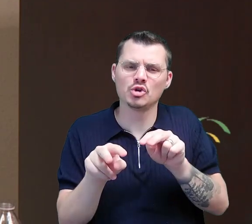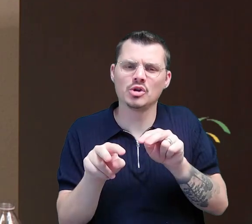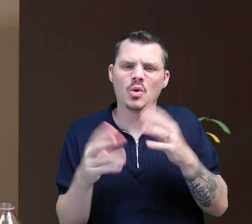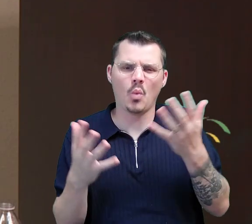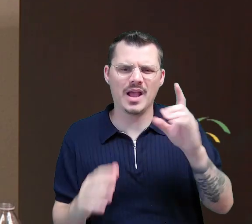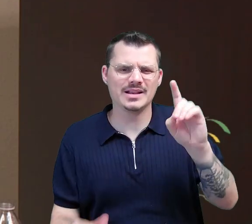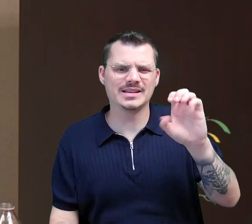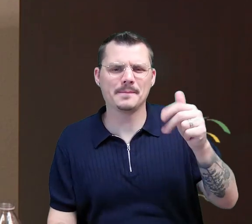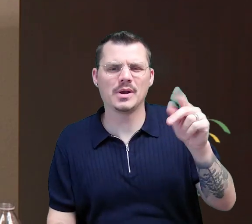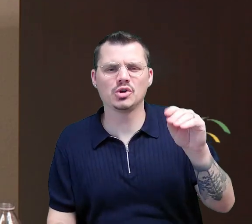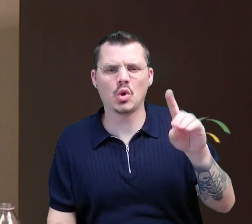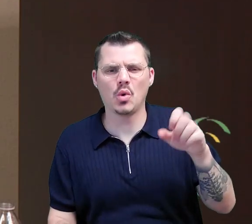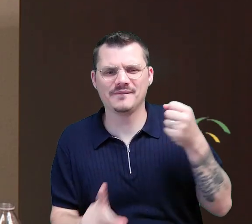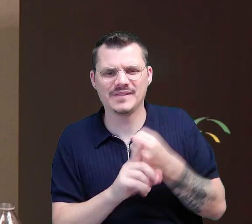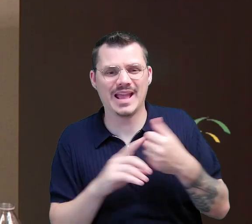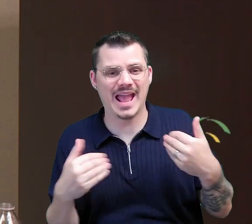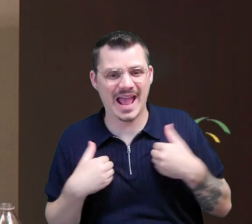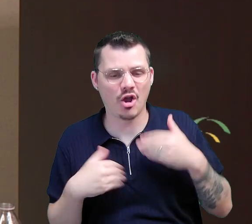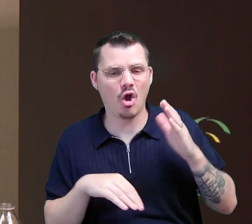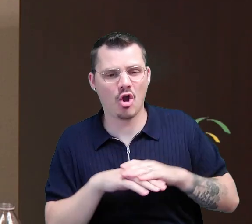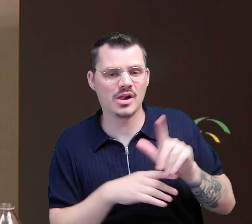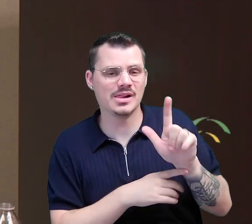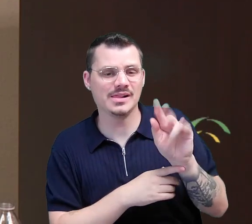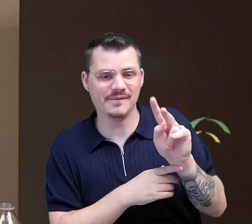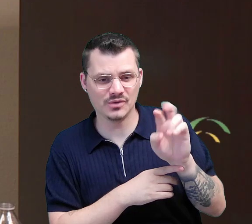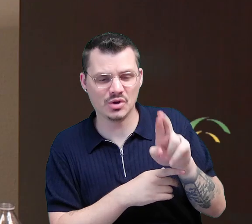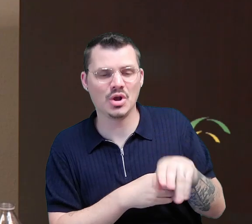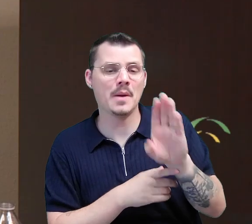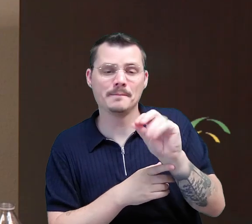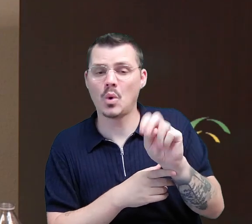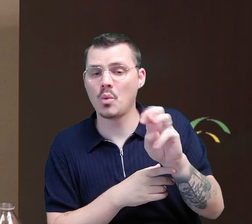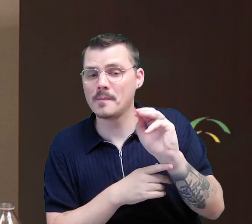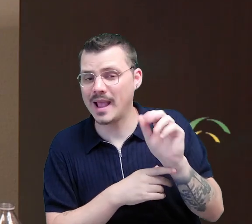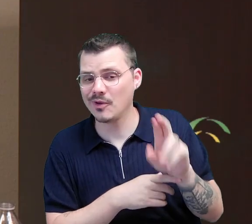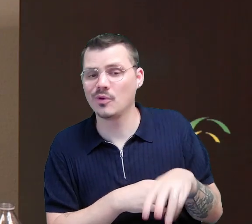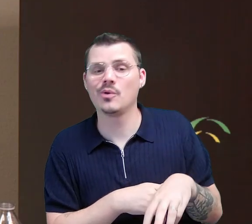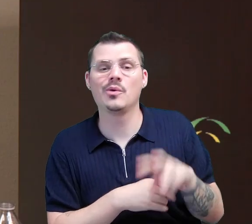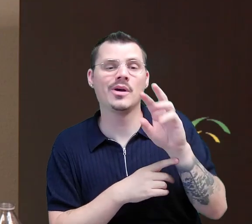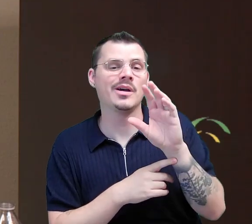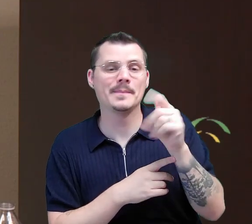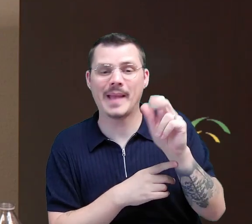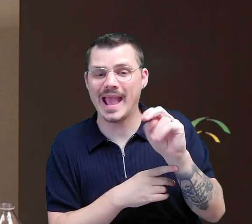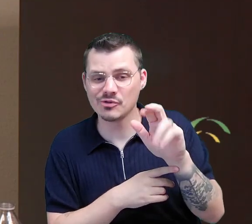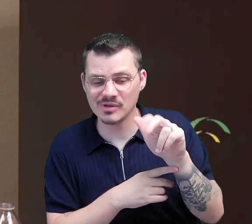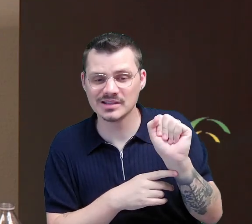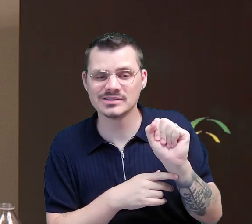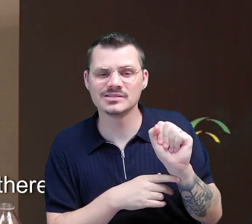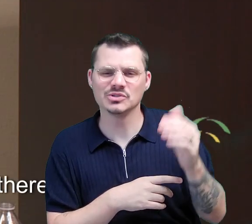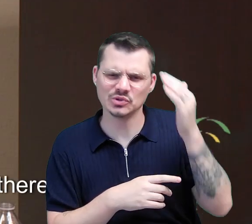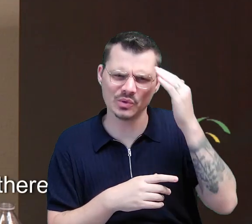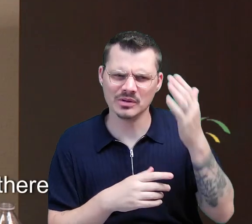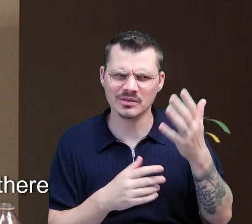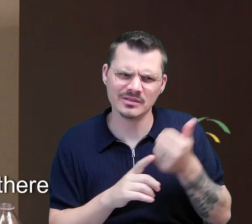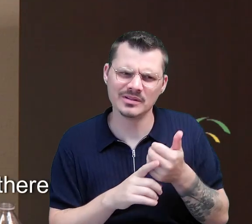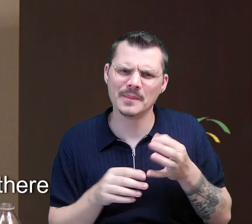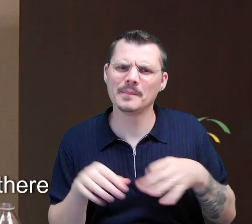monitoring the effects Depakote has on liver, bone marrow, pancreas,